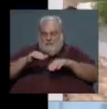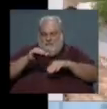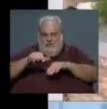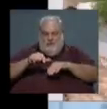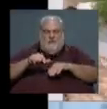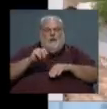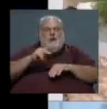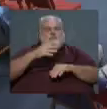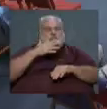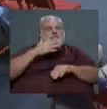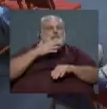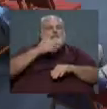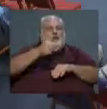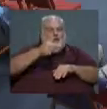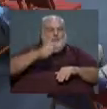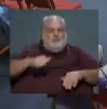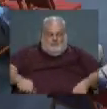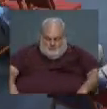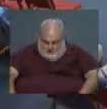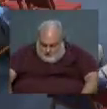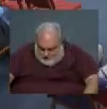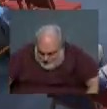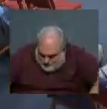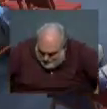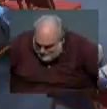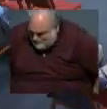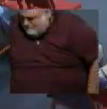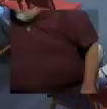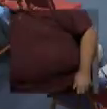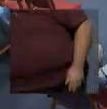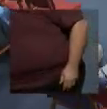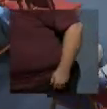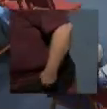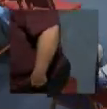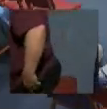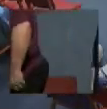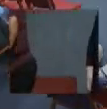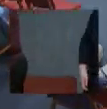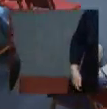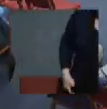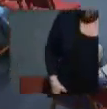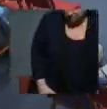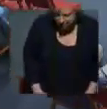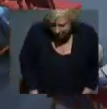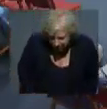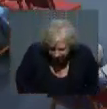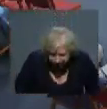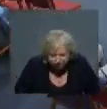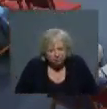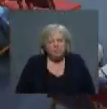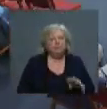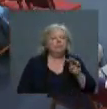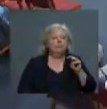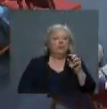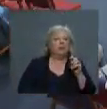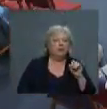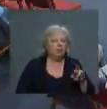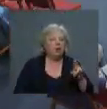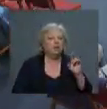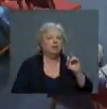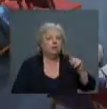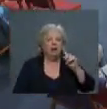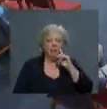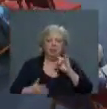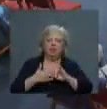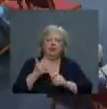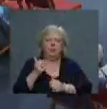All right, thank you. Okay. I guess that handles most of the questions the